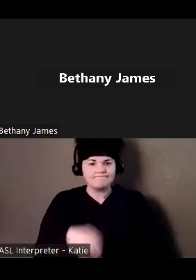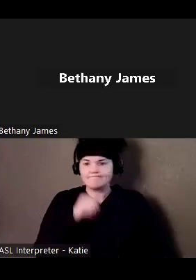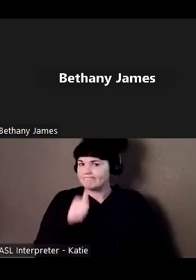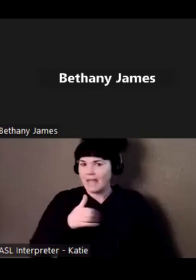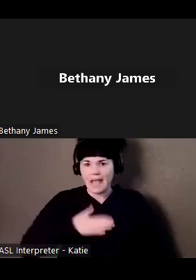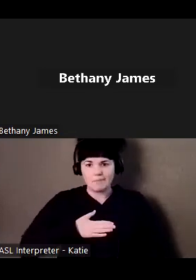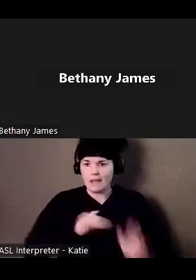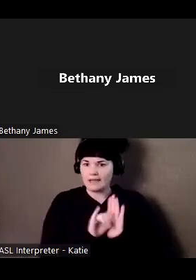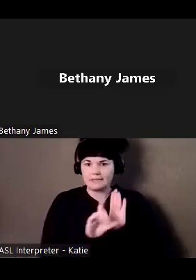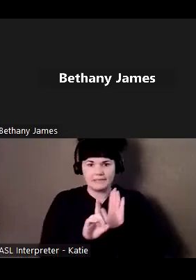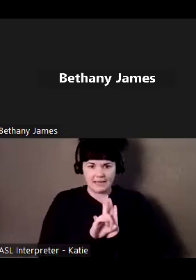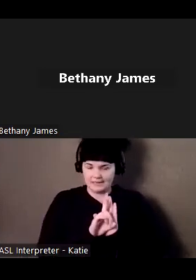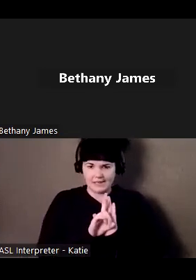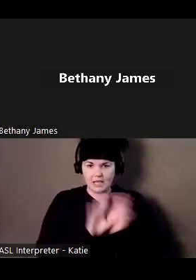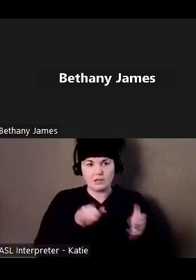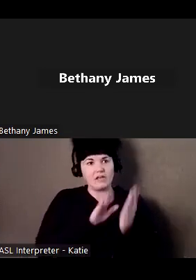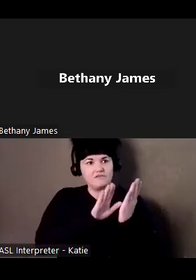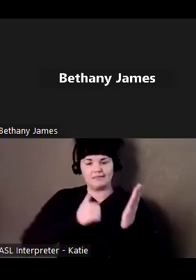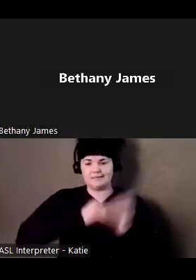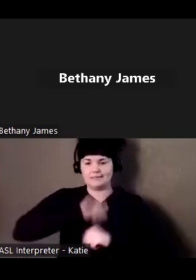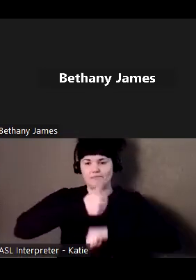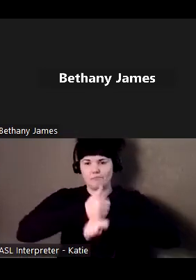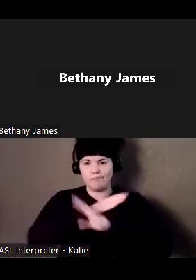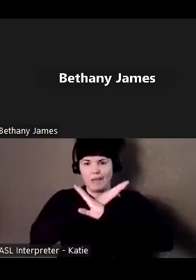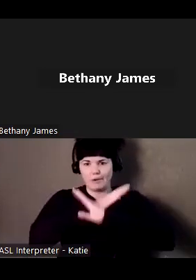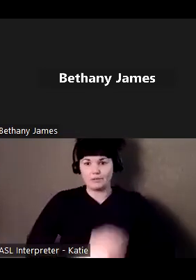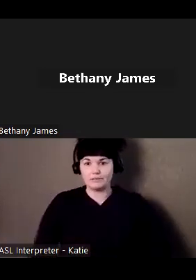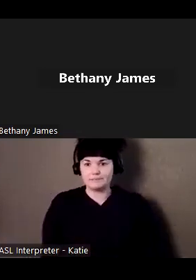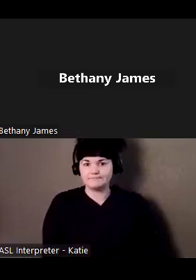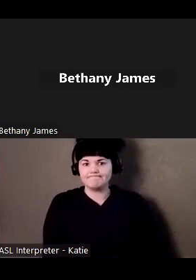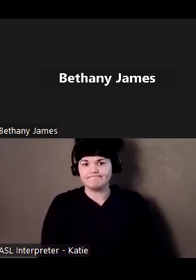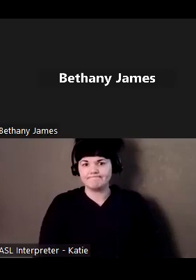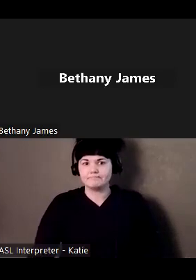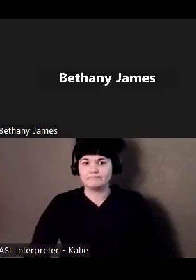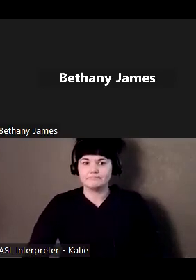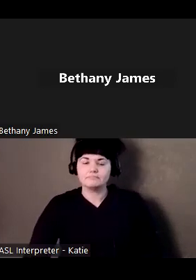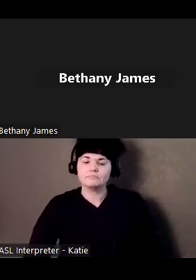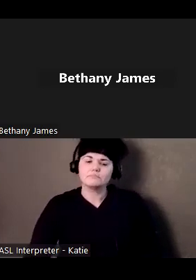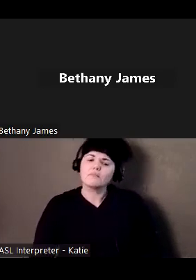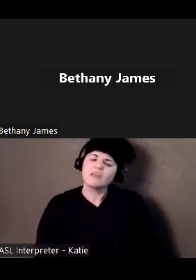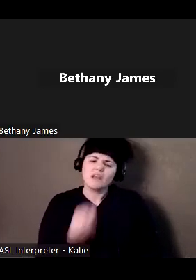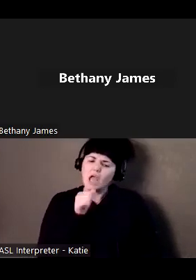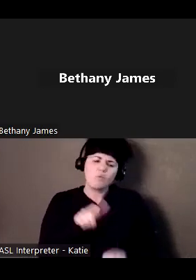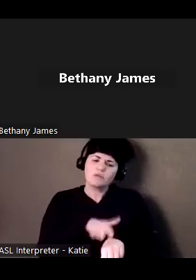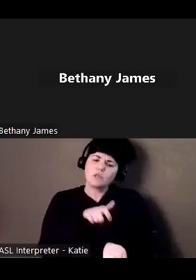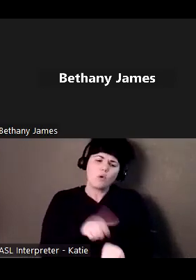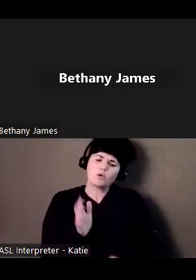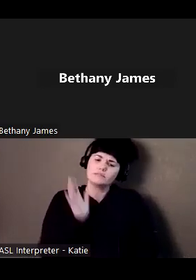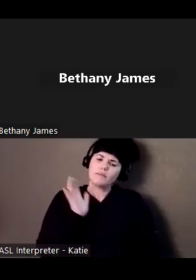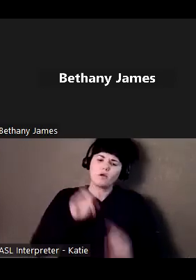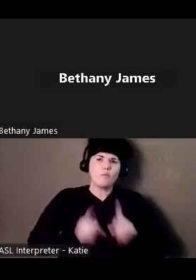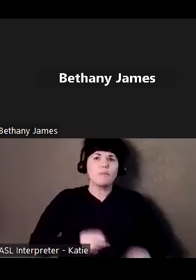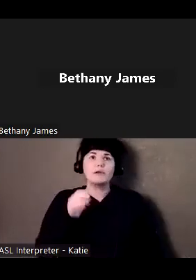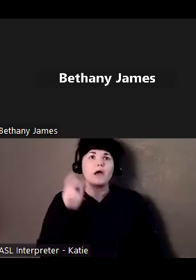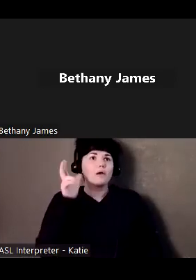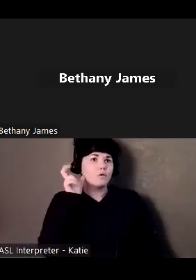Confronting Self-Imposed Barriers." Not long ago, I heard an ad on the radio. It was an ad for a